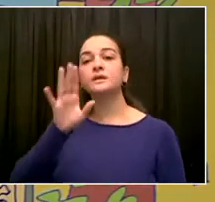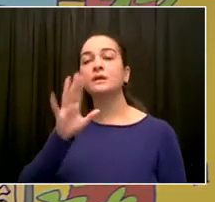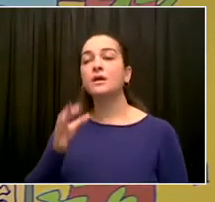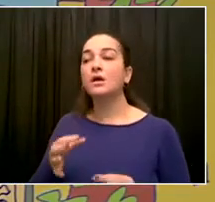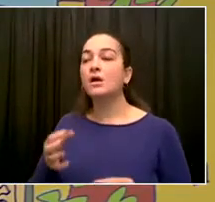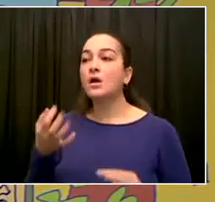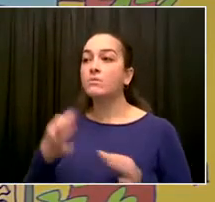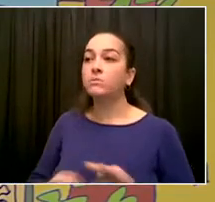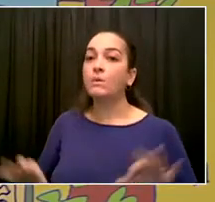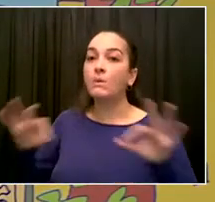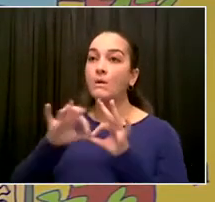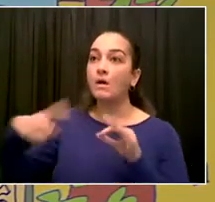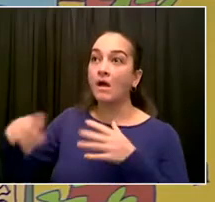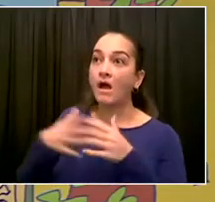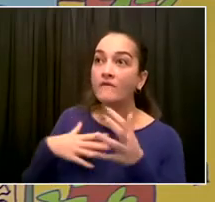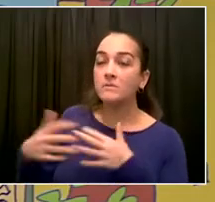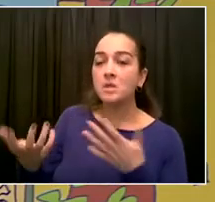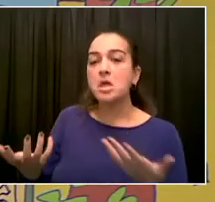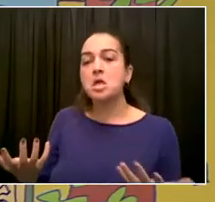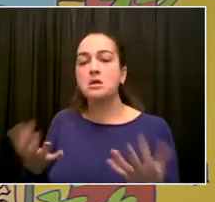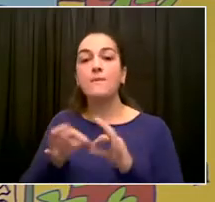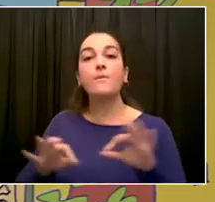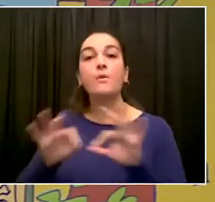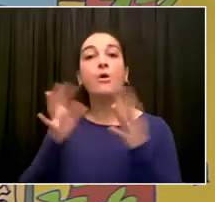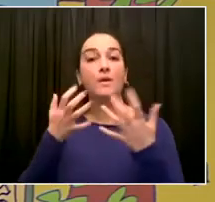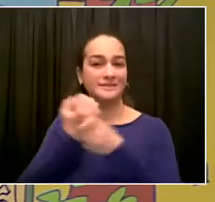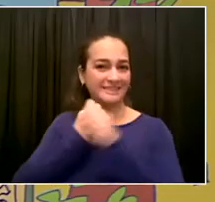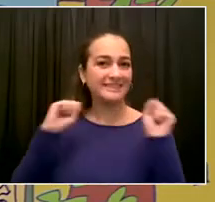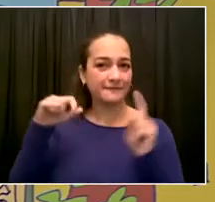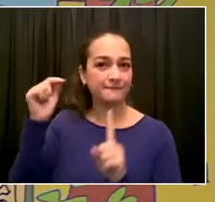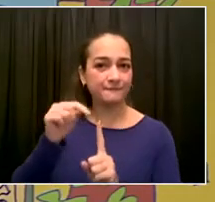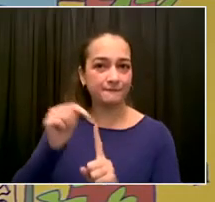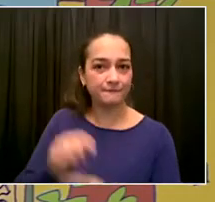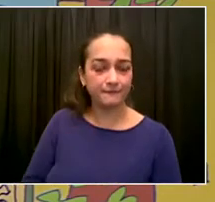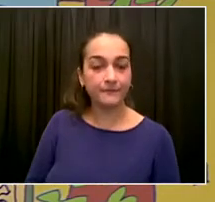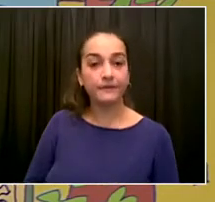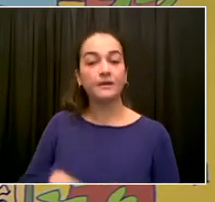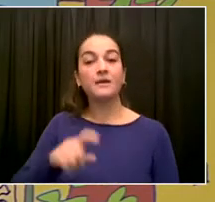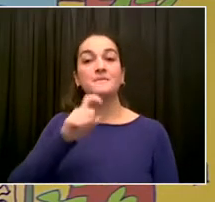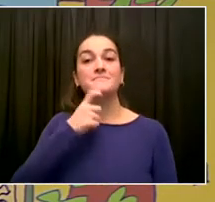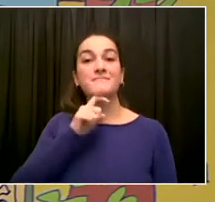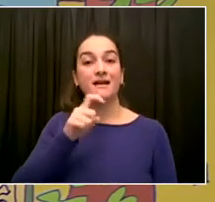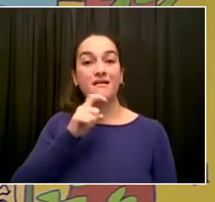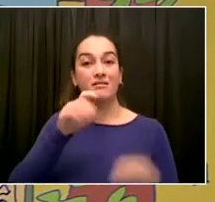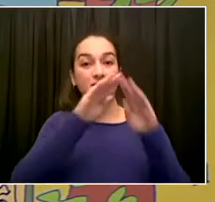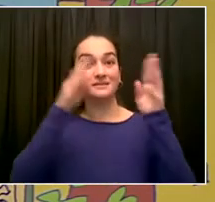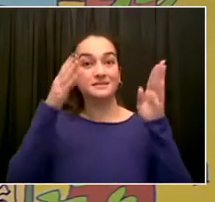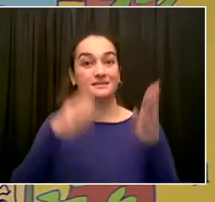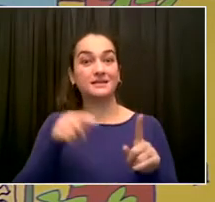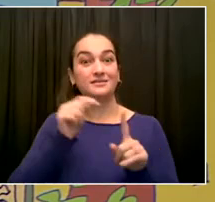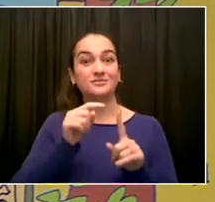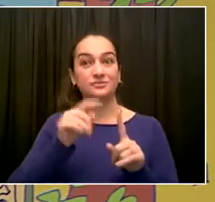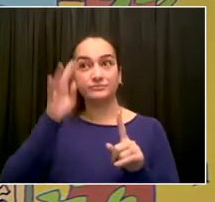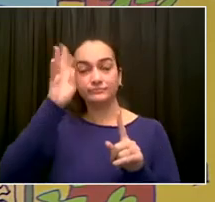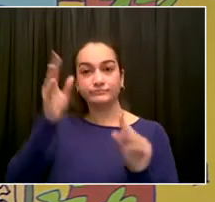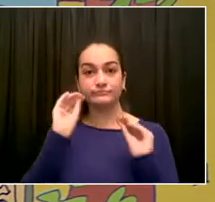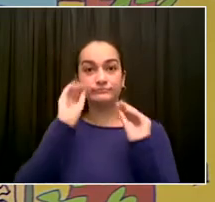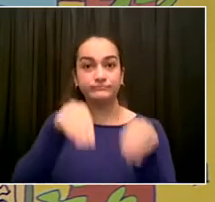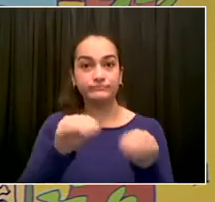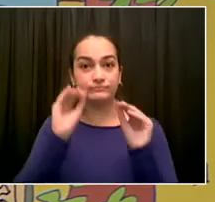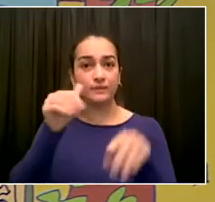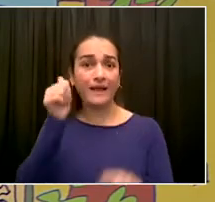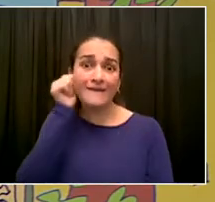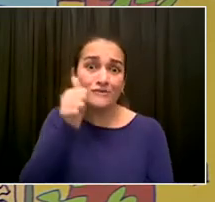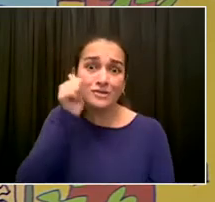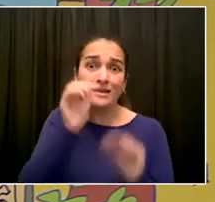happens just to remind everyone that there will be that accountability. I think that's a smart measure that doesn't cause some